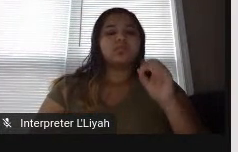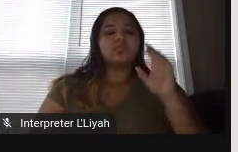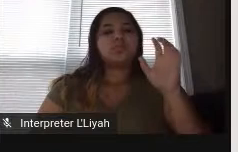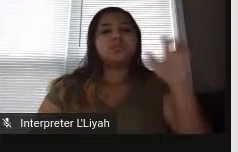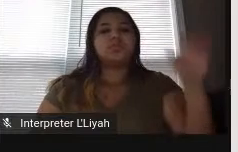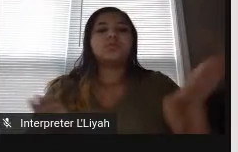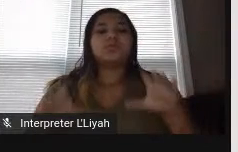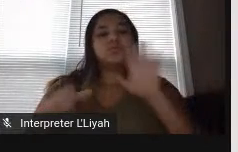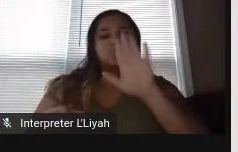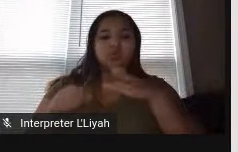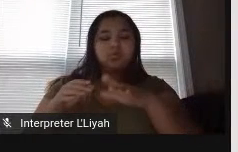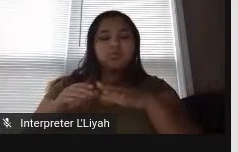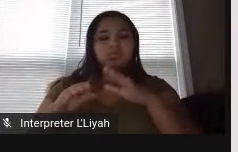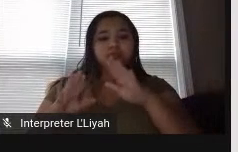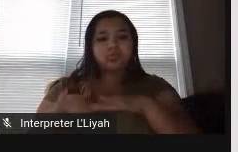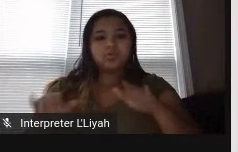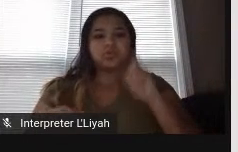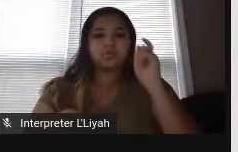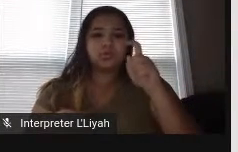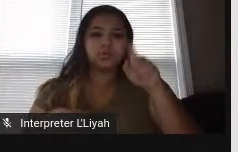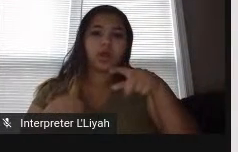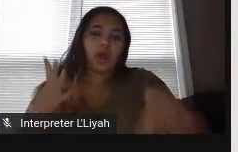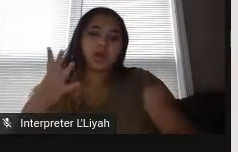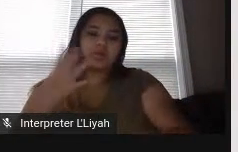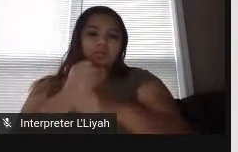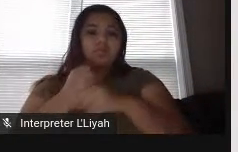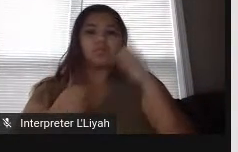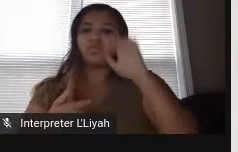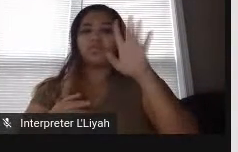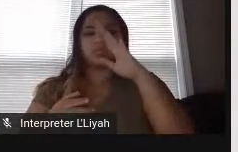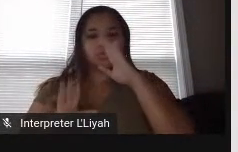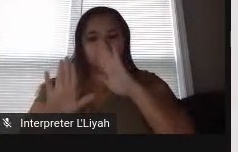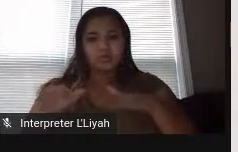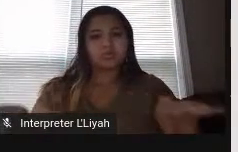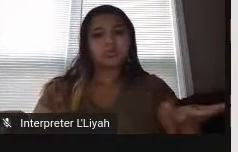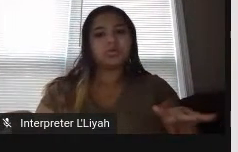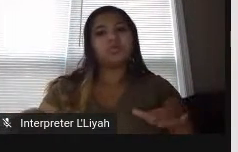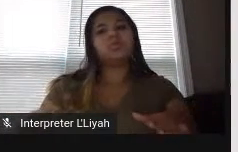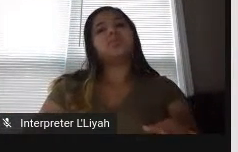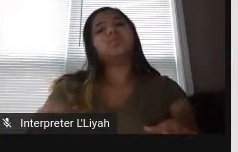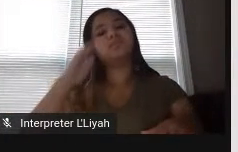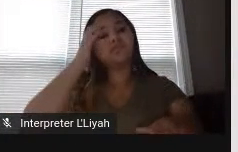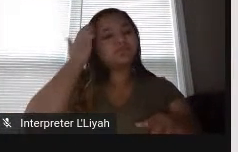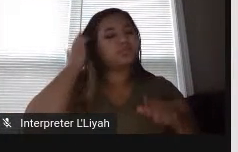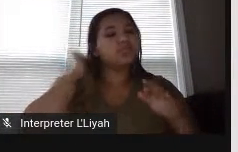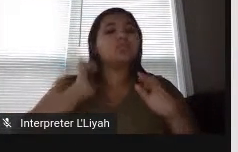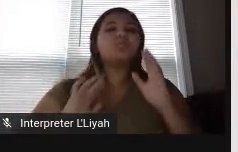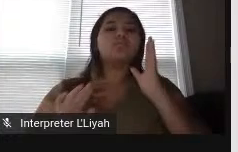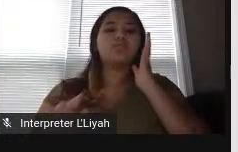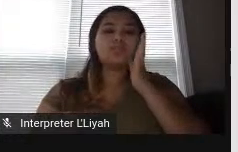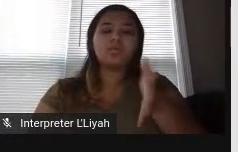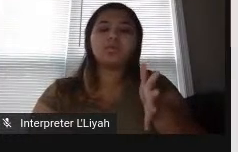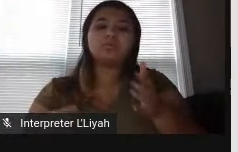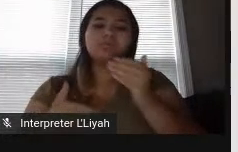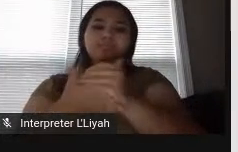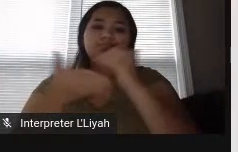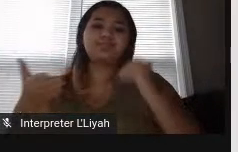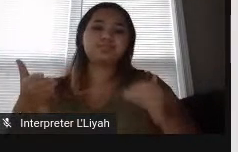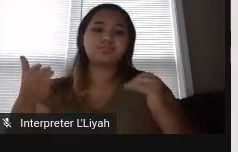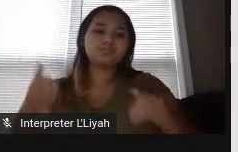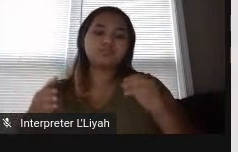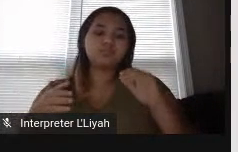Does certain accommodations need to be added for that child? So they really list, is